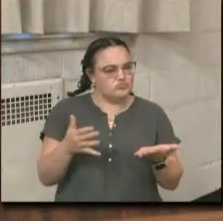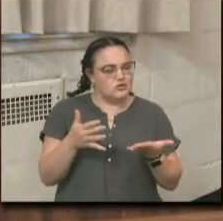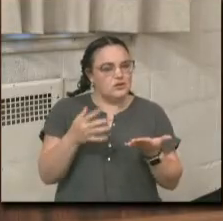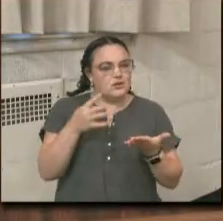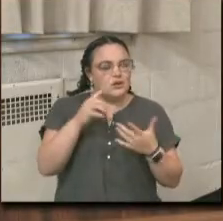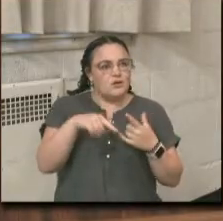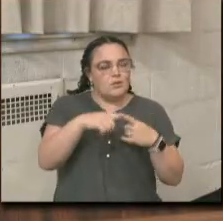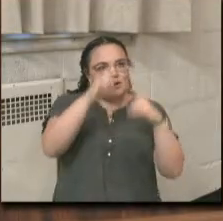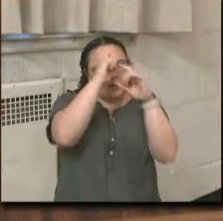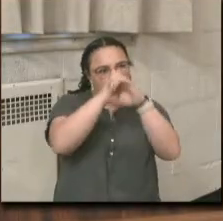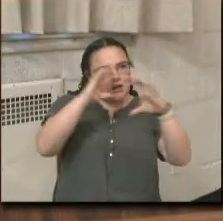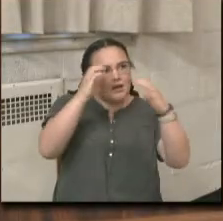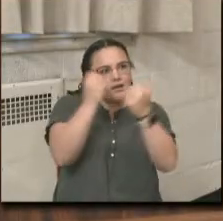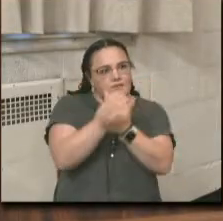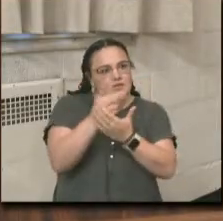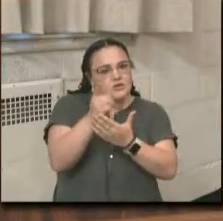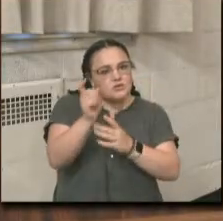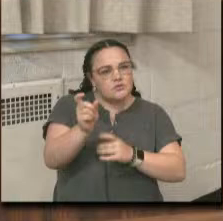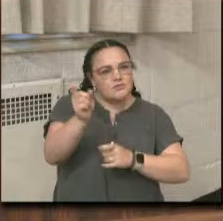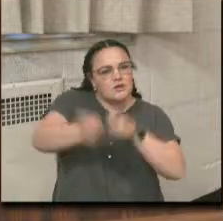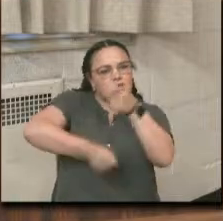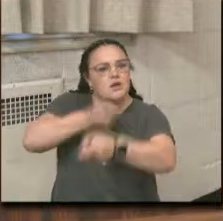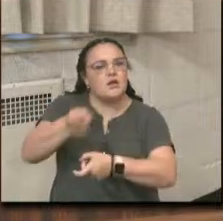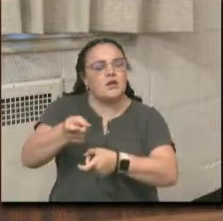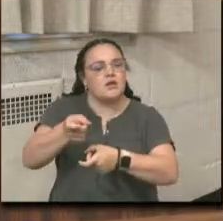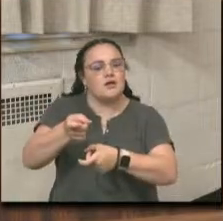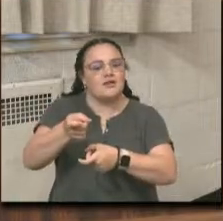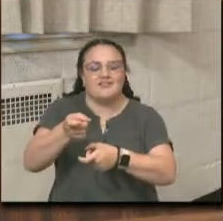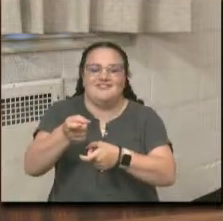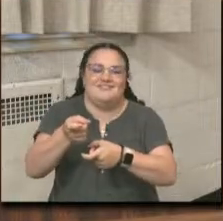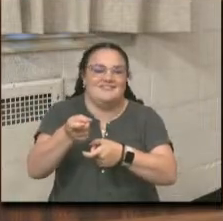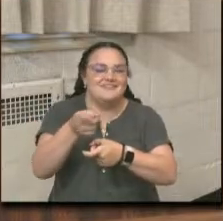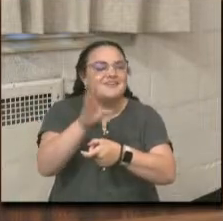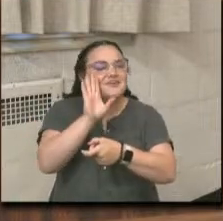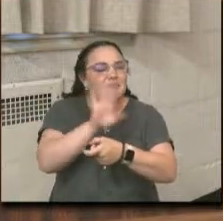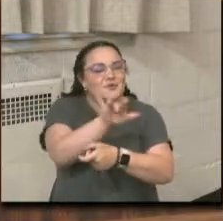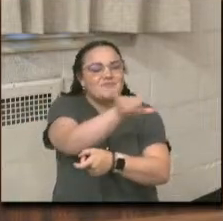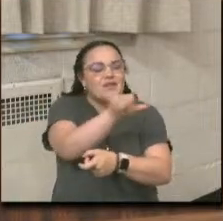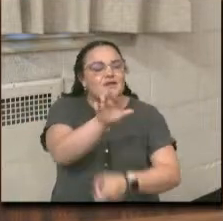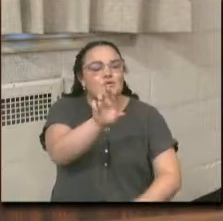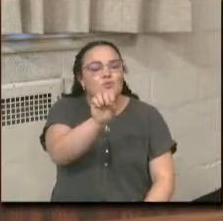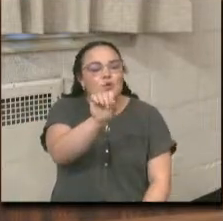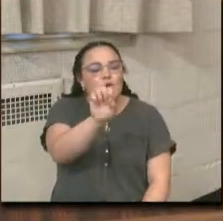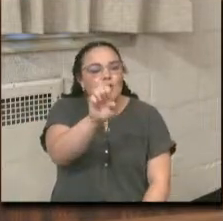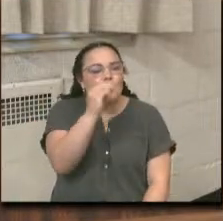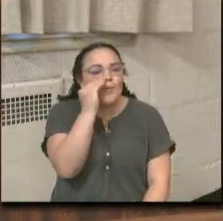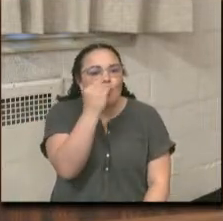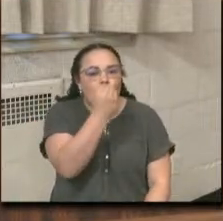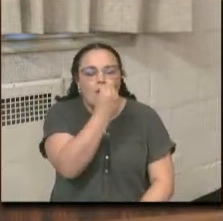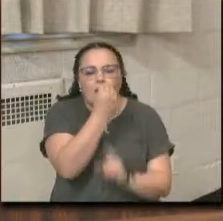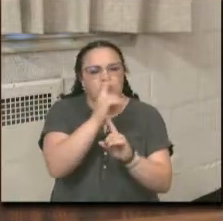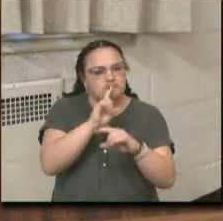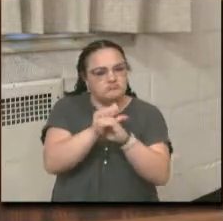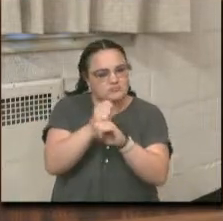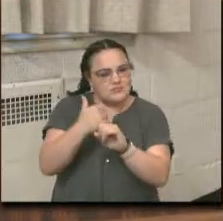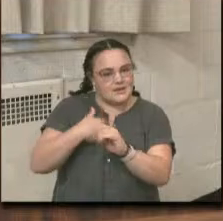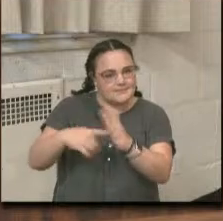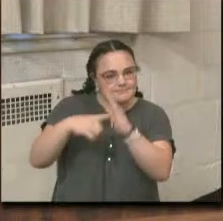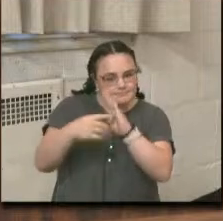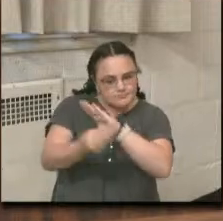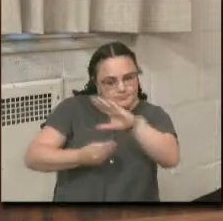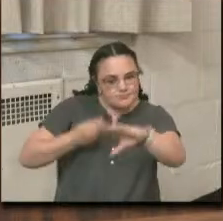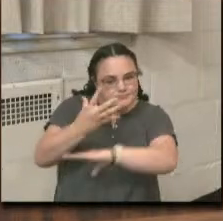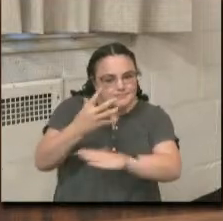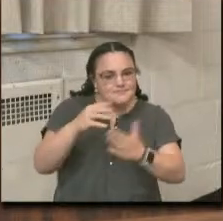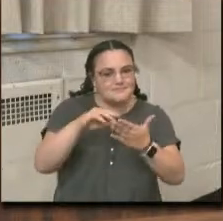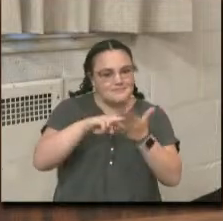contributions, I think about what a rose is. And a rose is a symbolic has symbolic meaning around love.